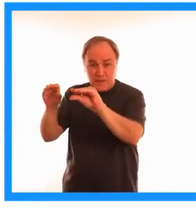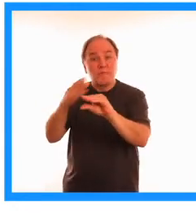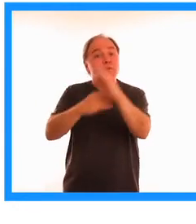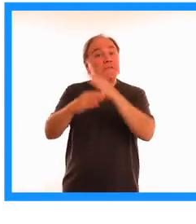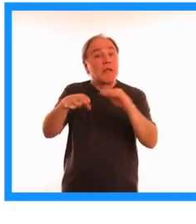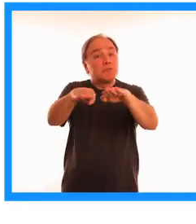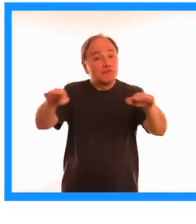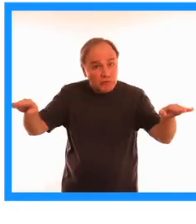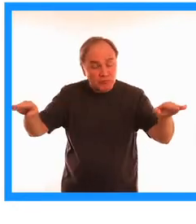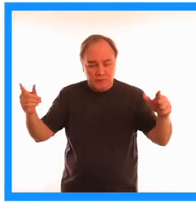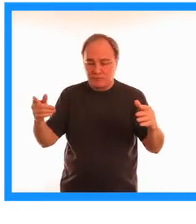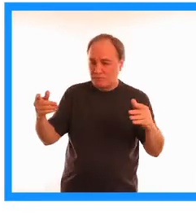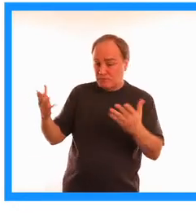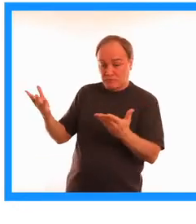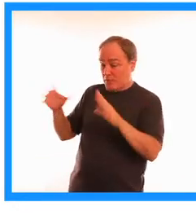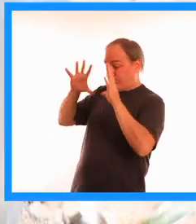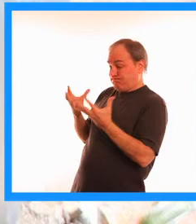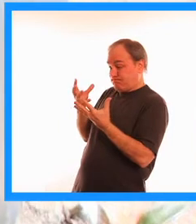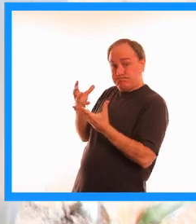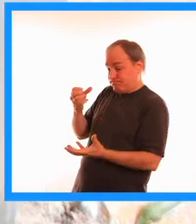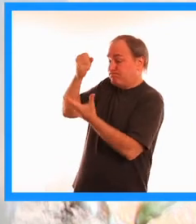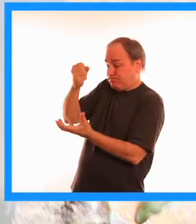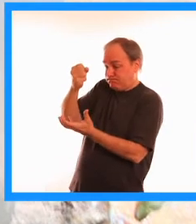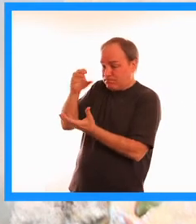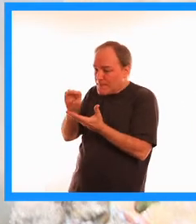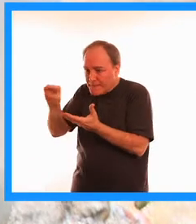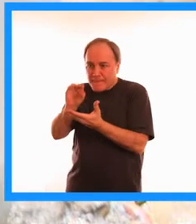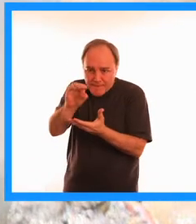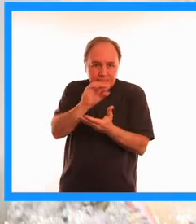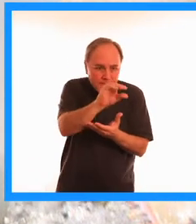health, they generate benefits that last a lifetime.